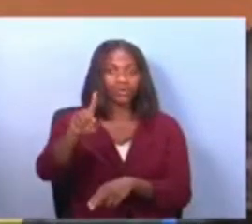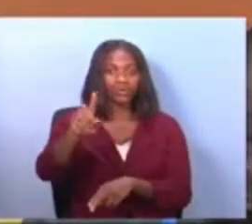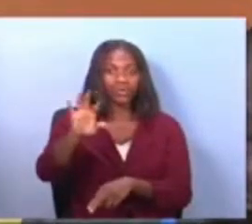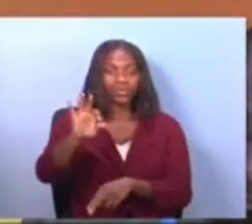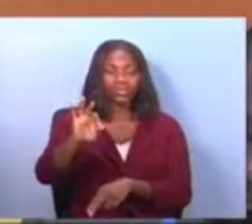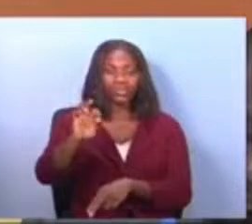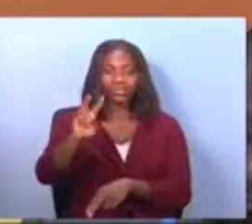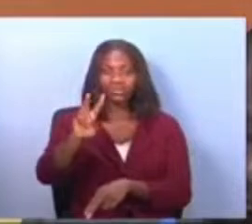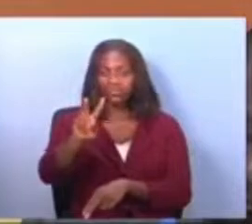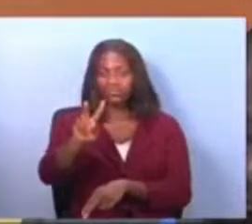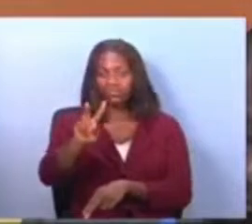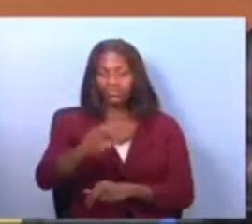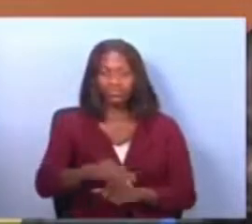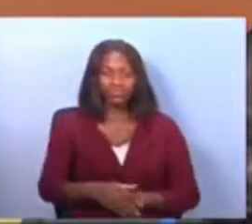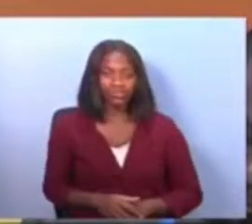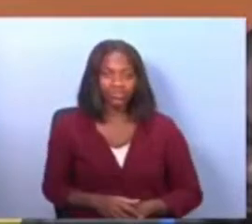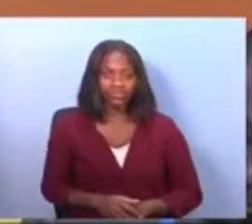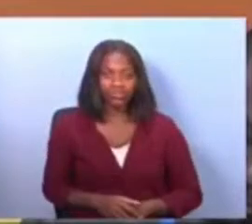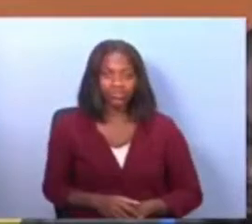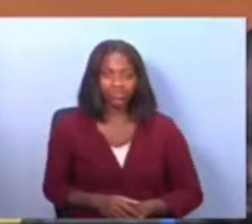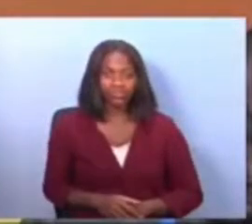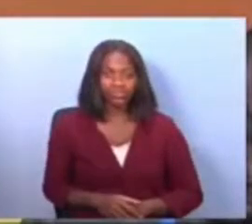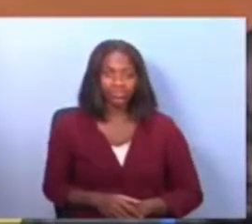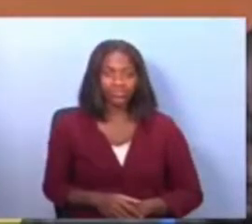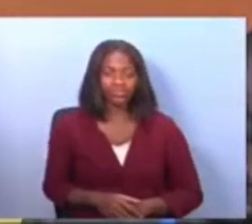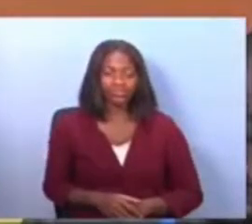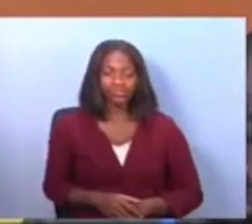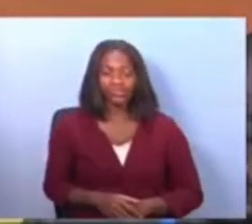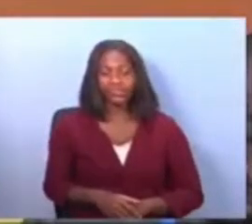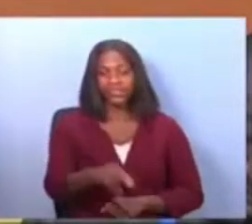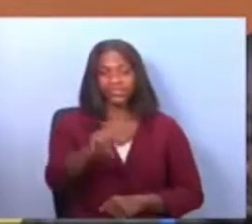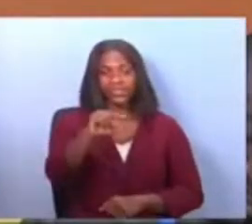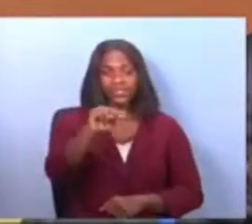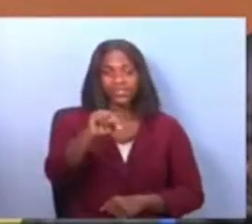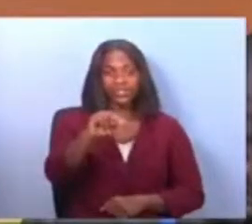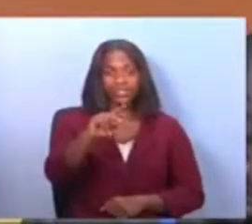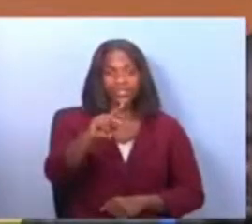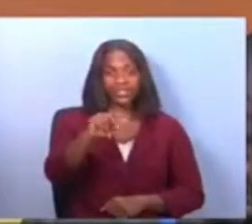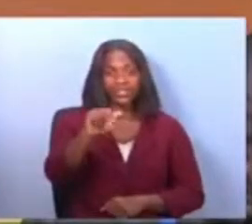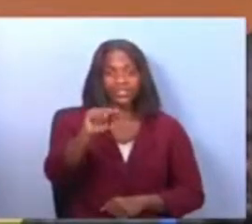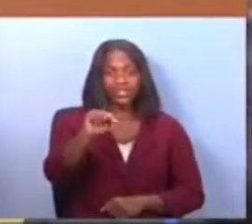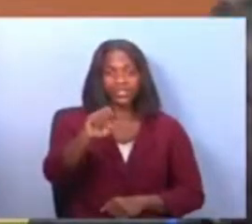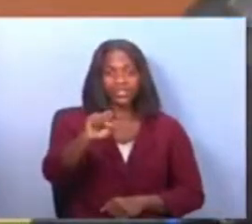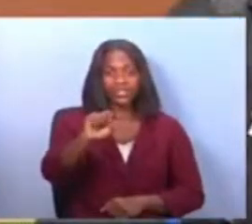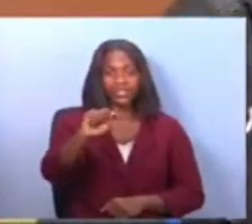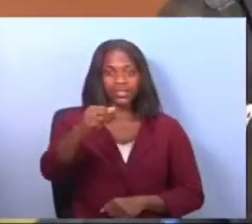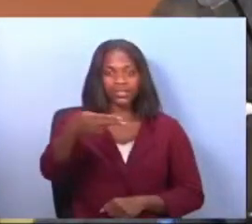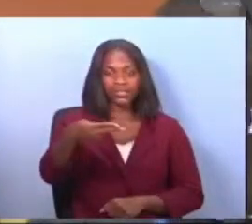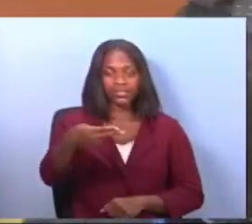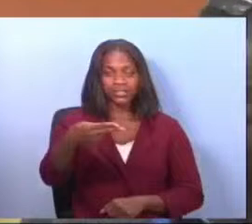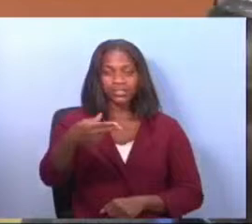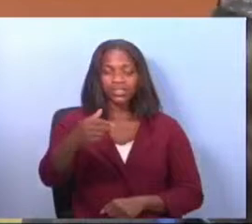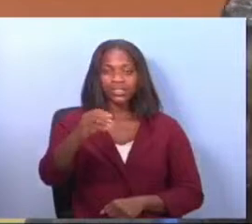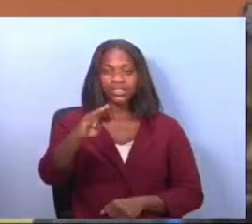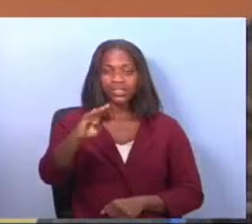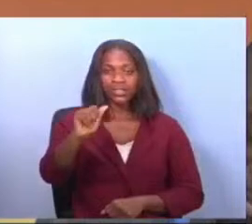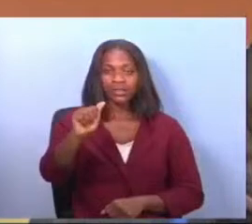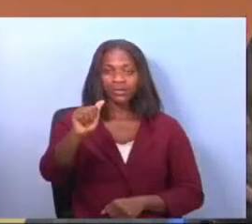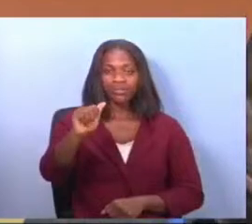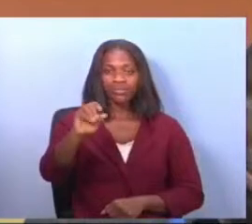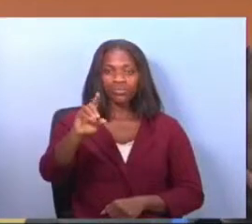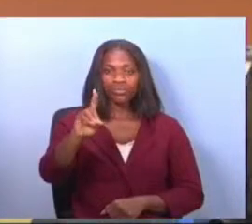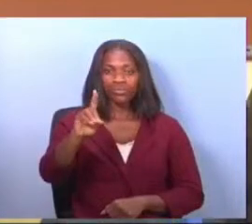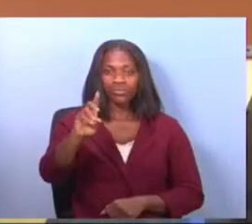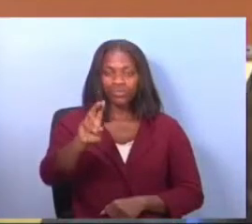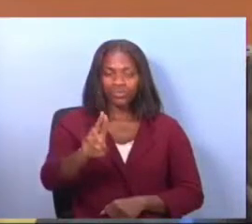is Nkasa Boadu Mavis, Nkasa Boadu hyphenated, but on page 12, number 14,